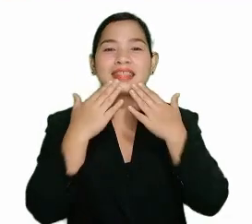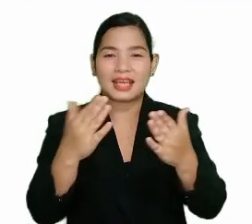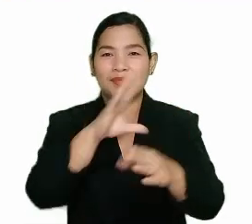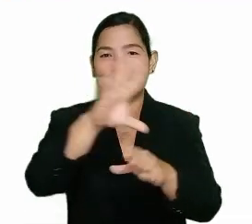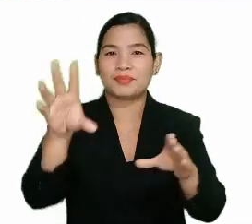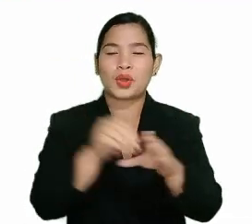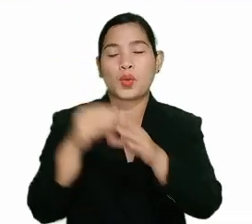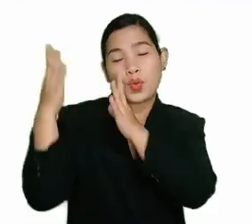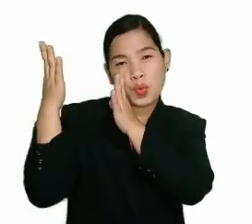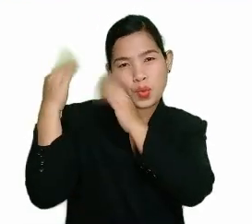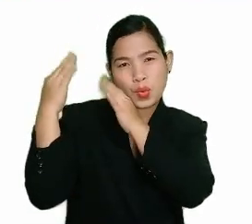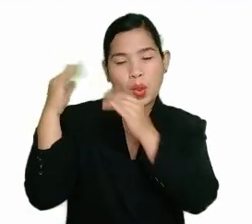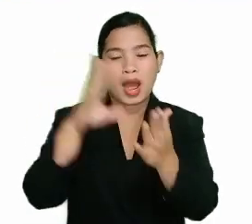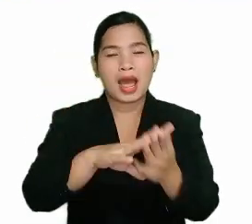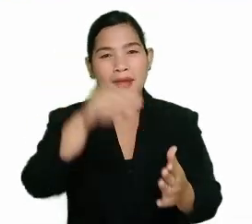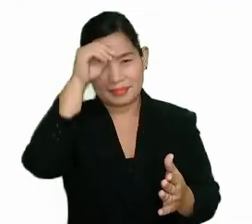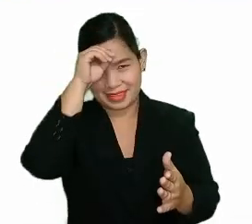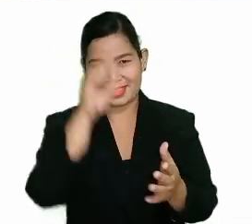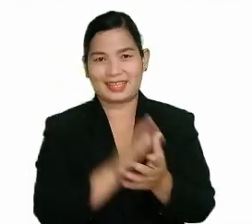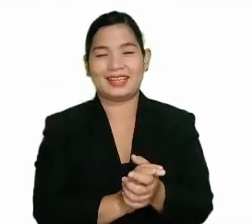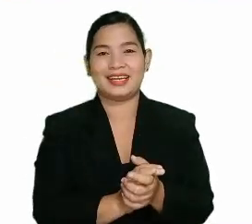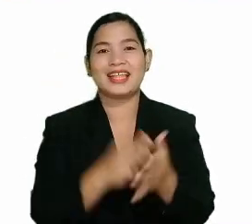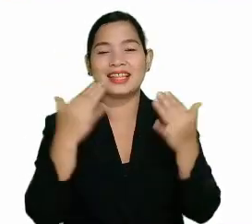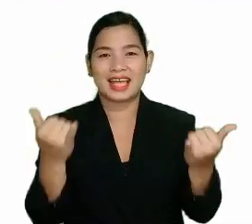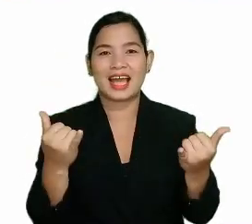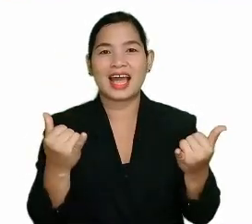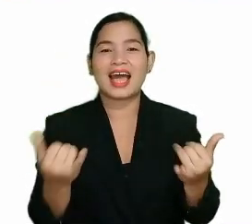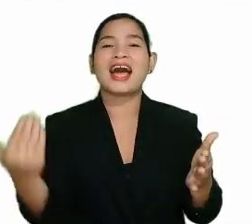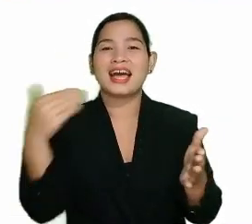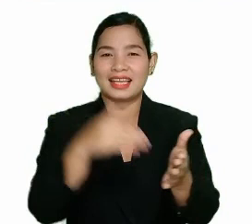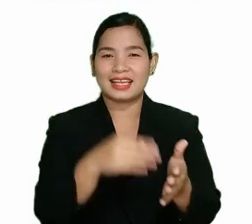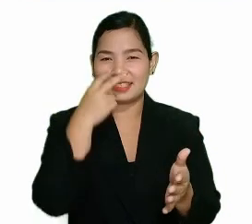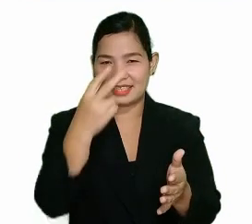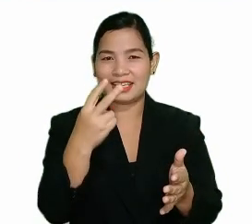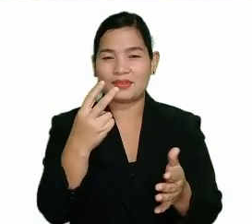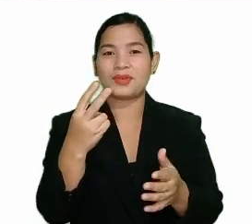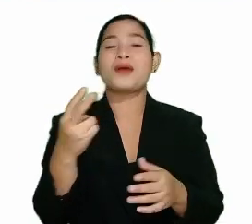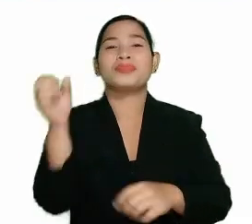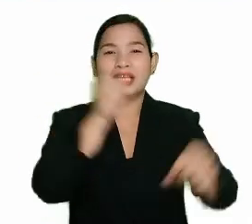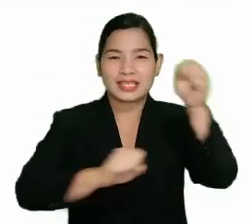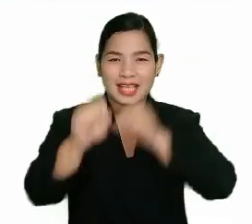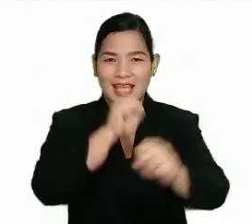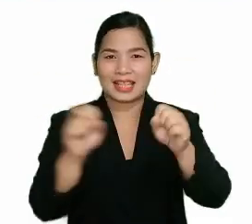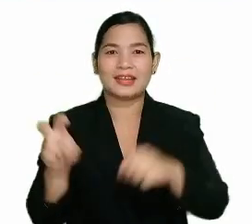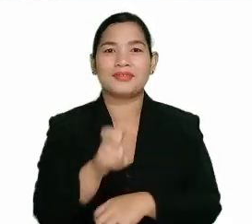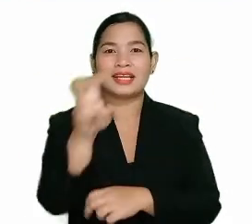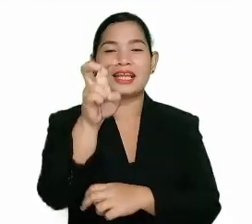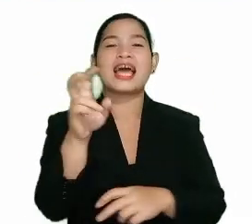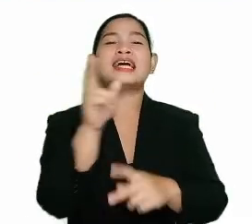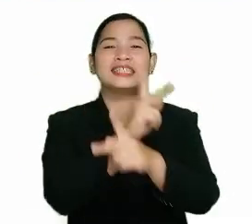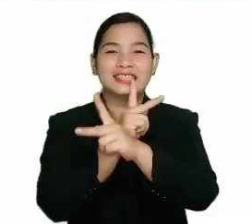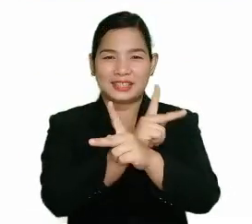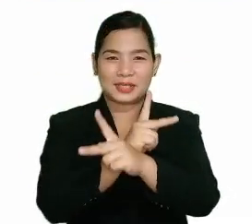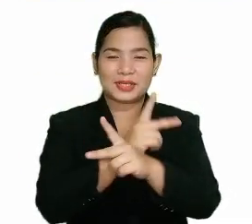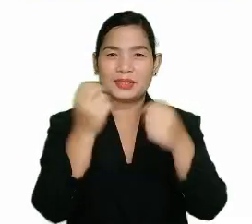and we hope that you have learned something today. Stay tuned for more #scientific adventures. Keep